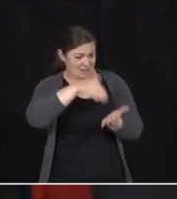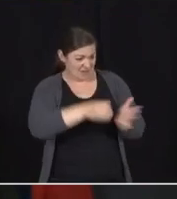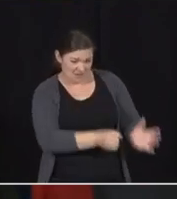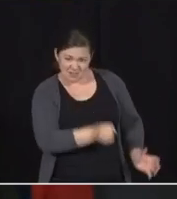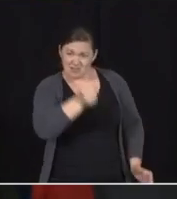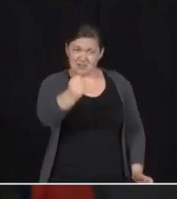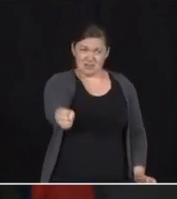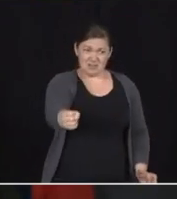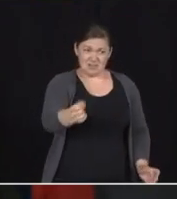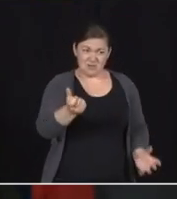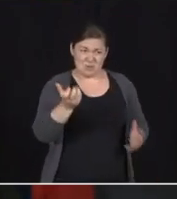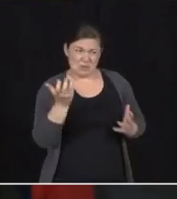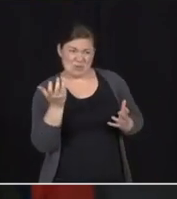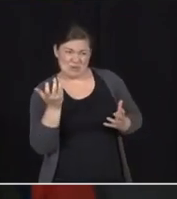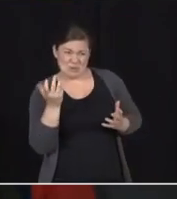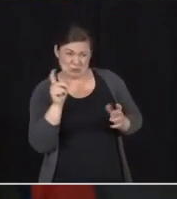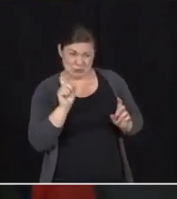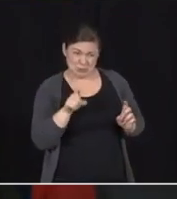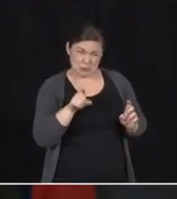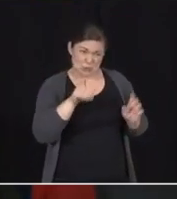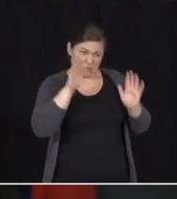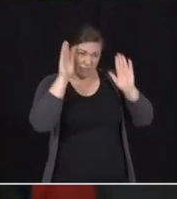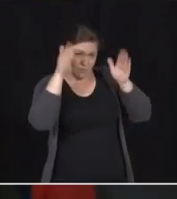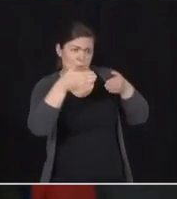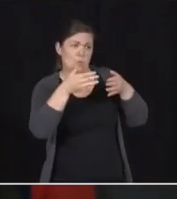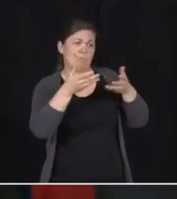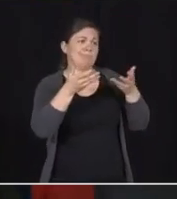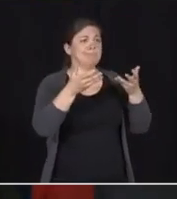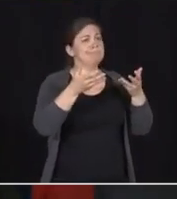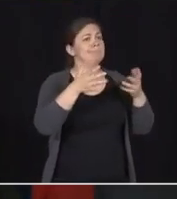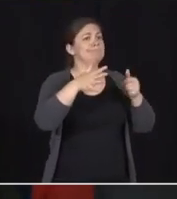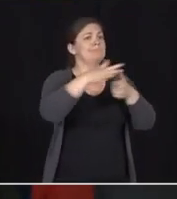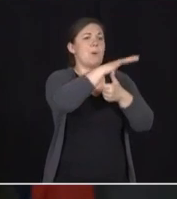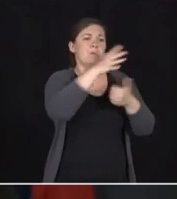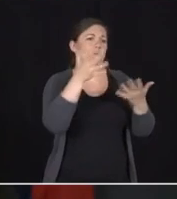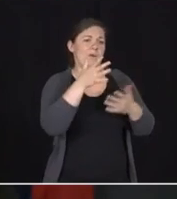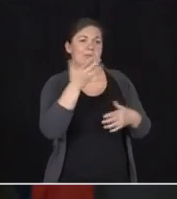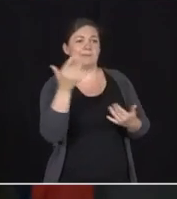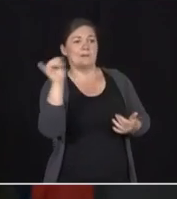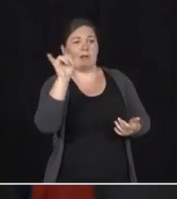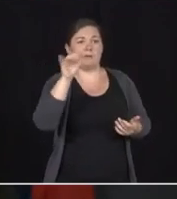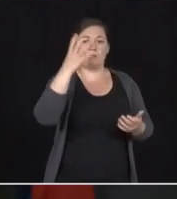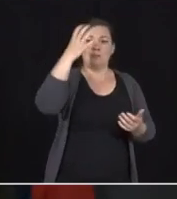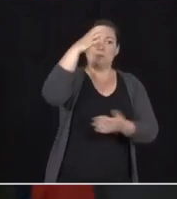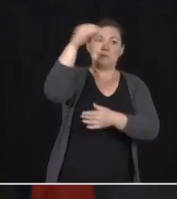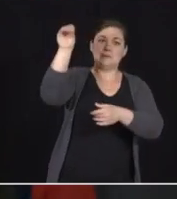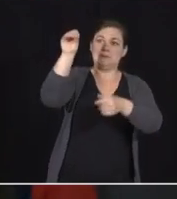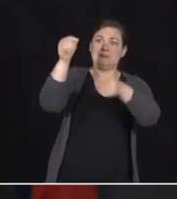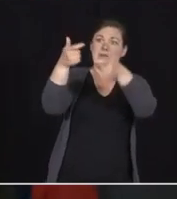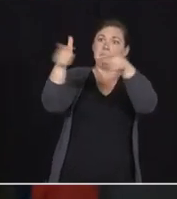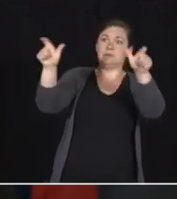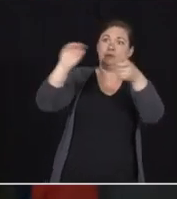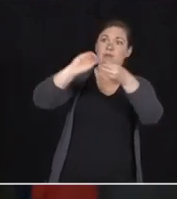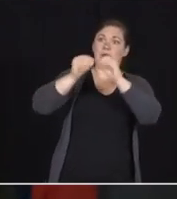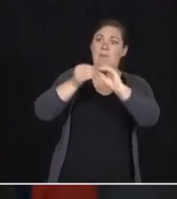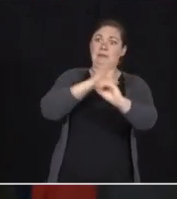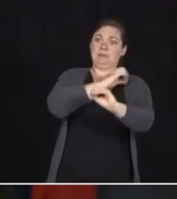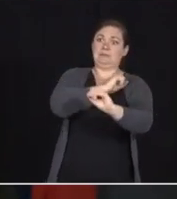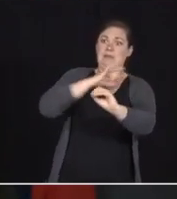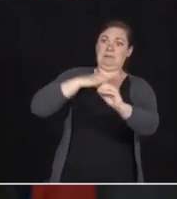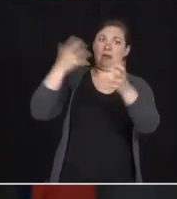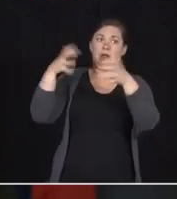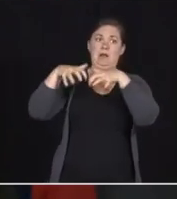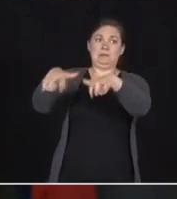a bit more focused than that on high-risk employers? Can you explain? Yeah, so Laura, not so much